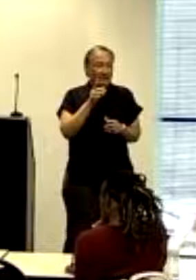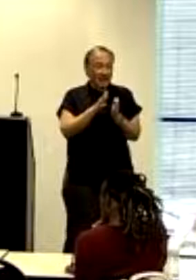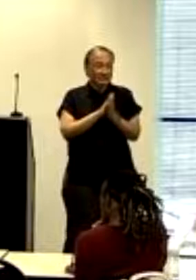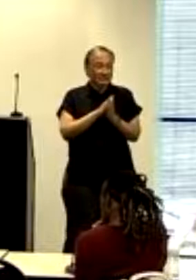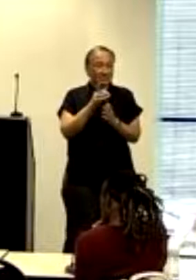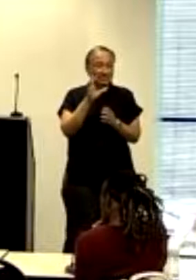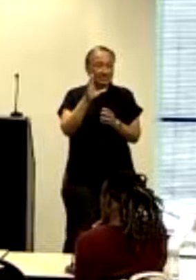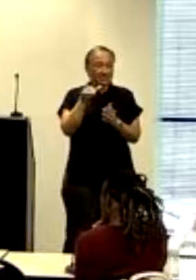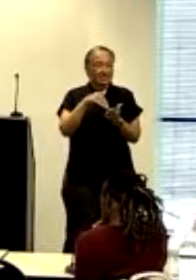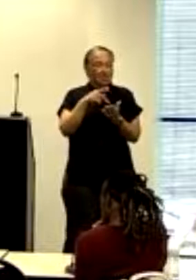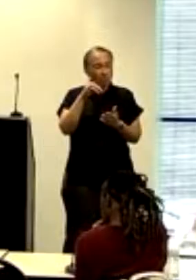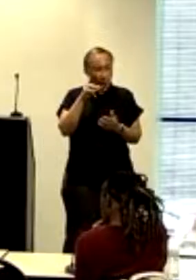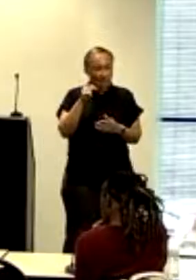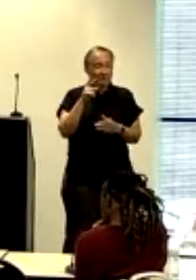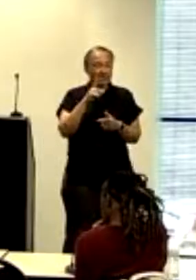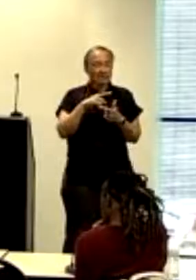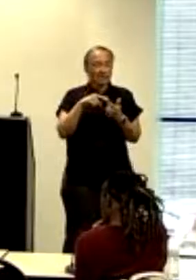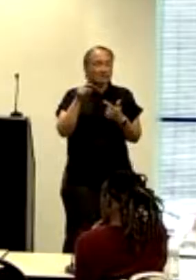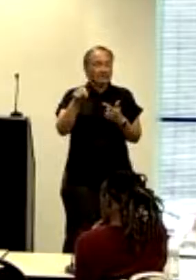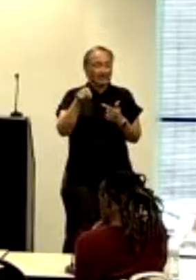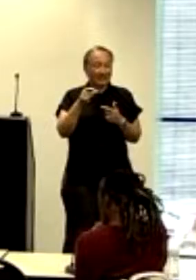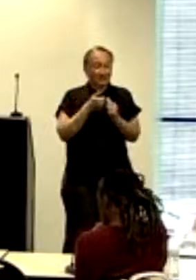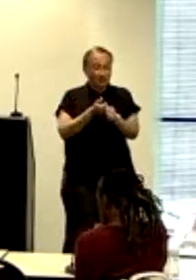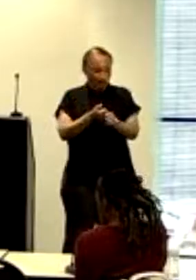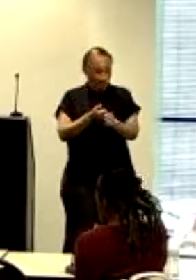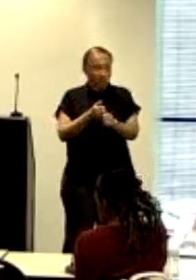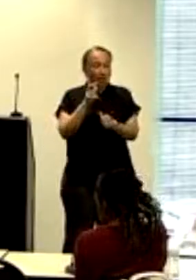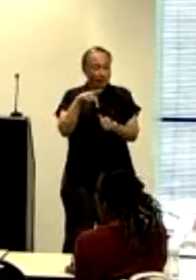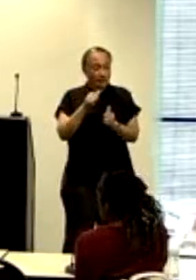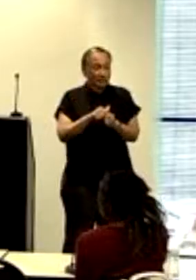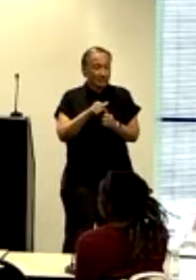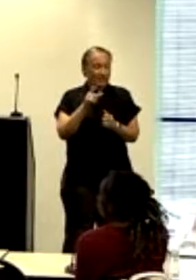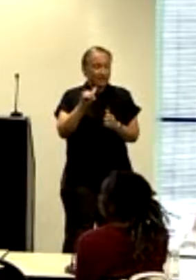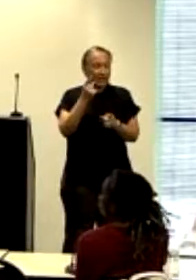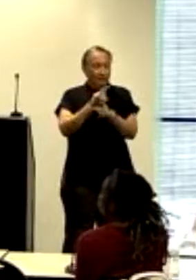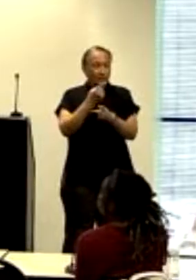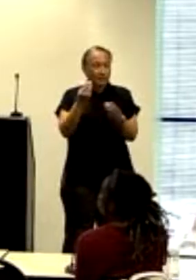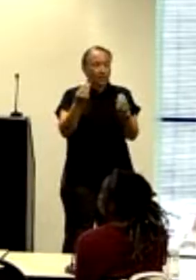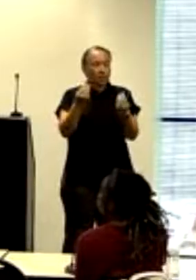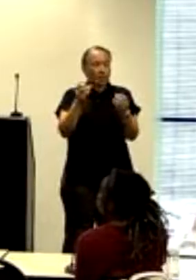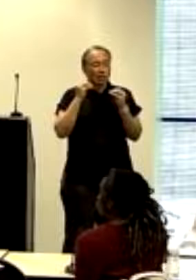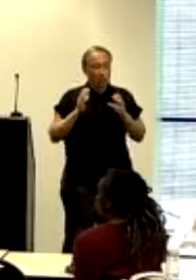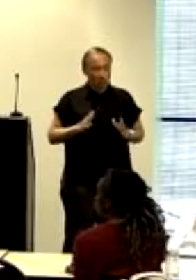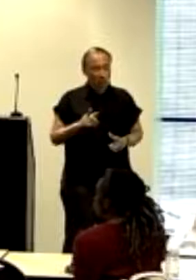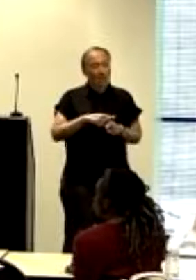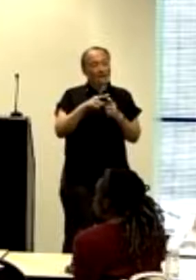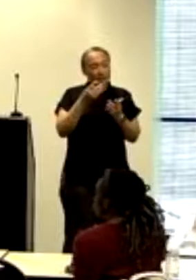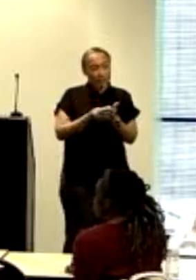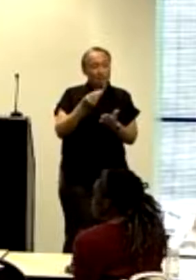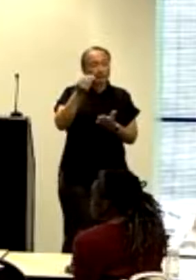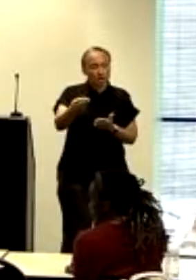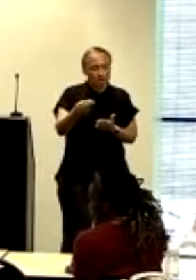that CenterPoint then follow up with the property owners and then